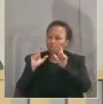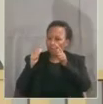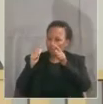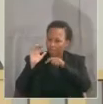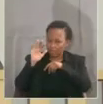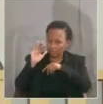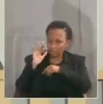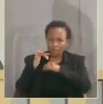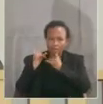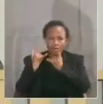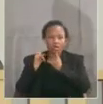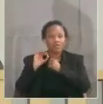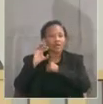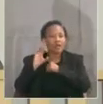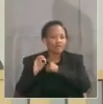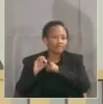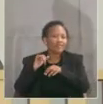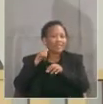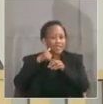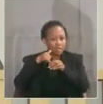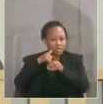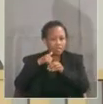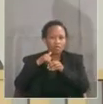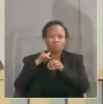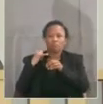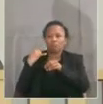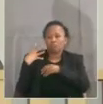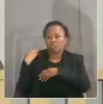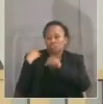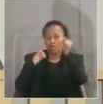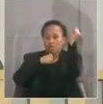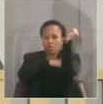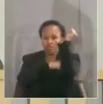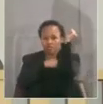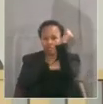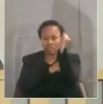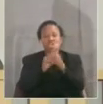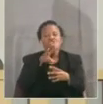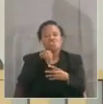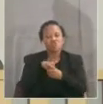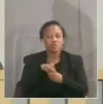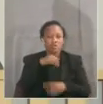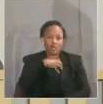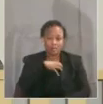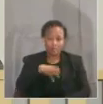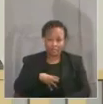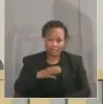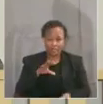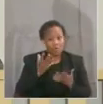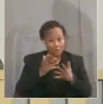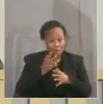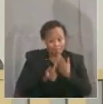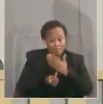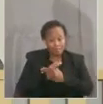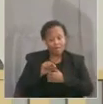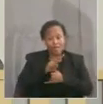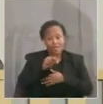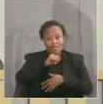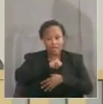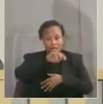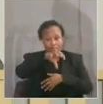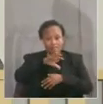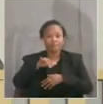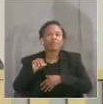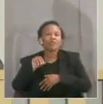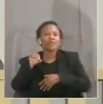to the Interministerial Committee as well as to the President. And then in the Eastern Cape, the